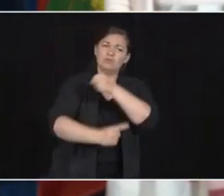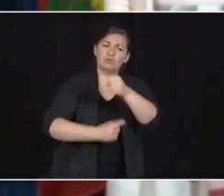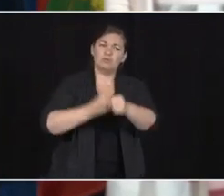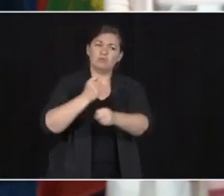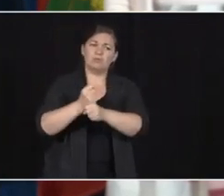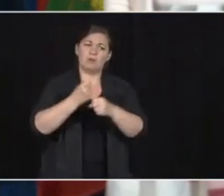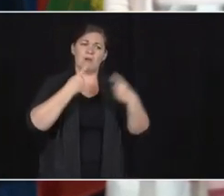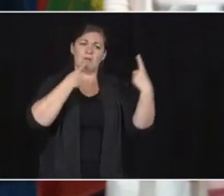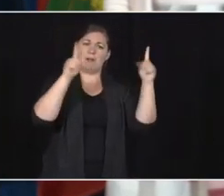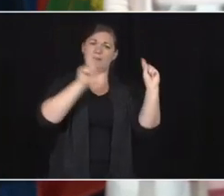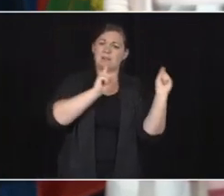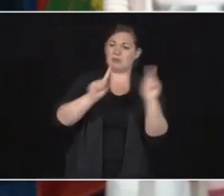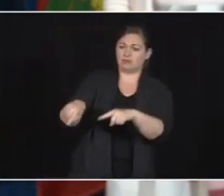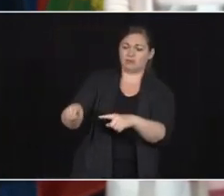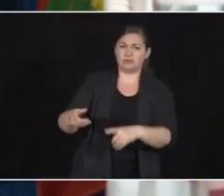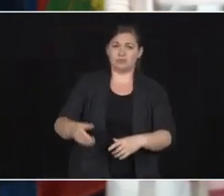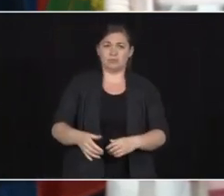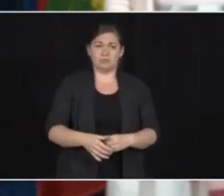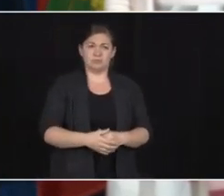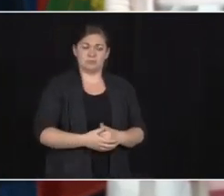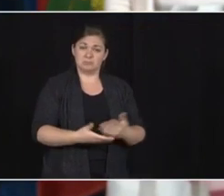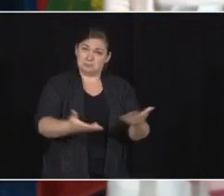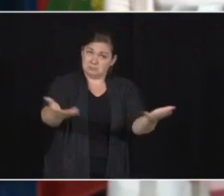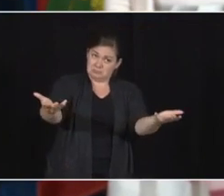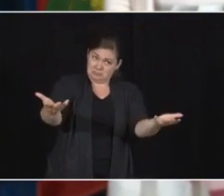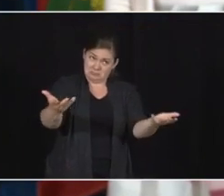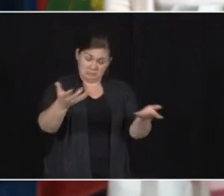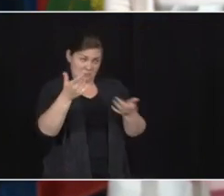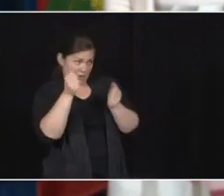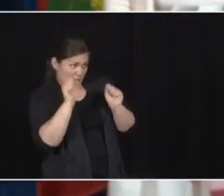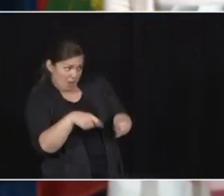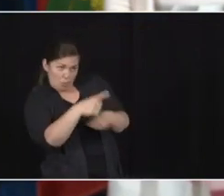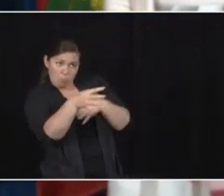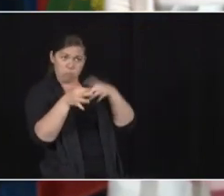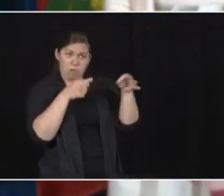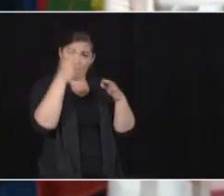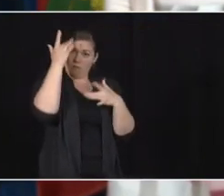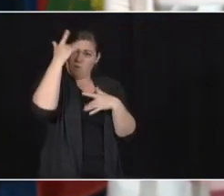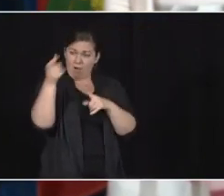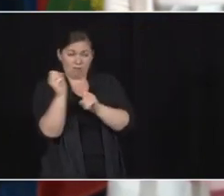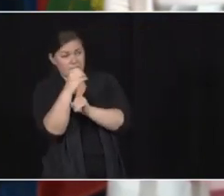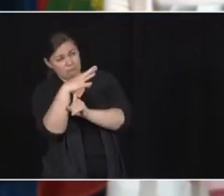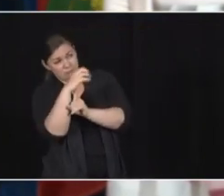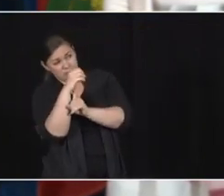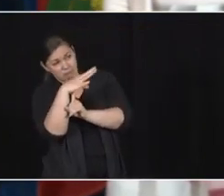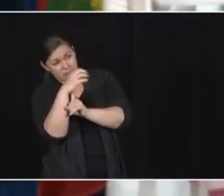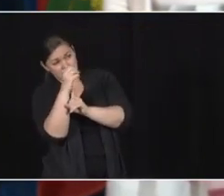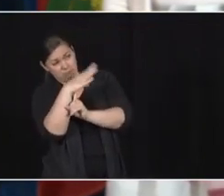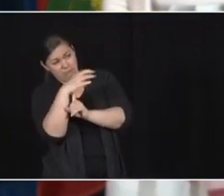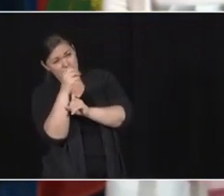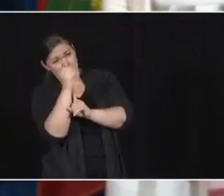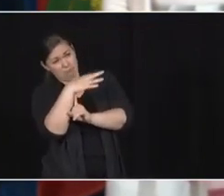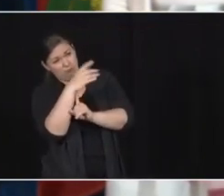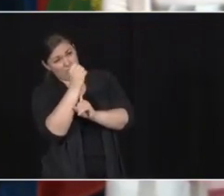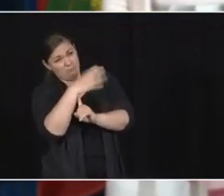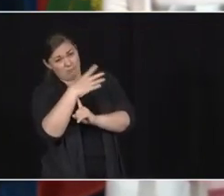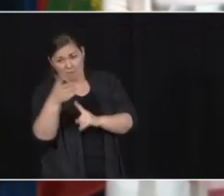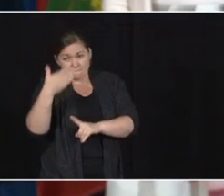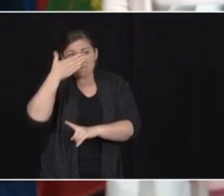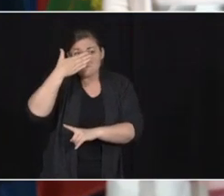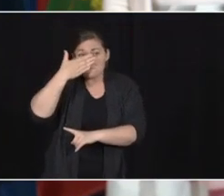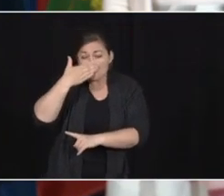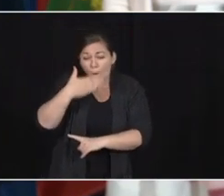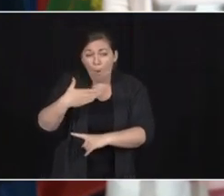And could you explain to me why it would take that long for a frontline worker to be responded to when she